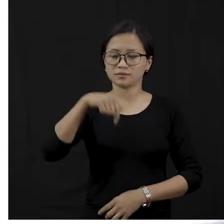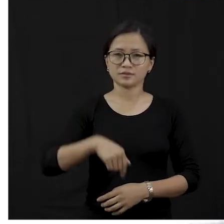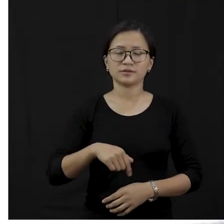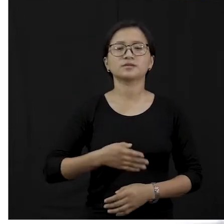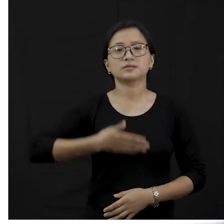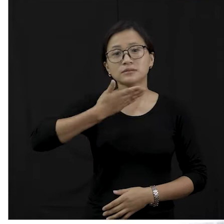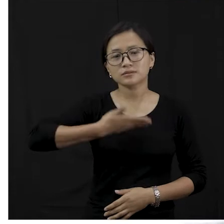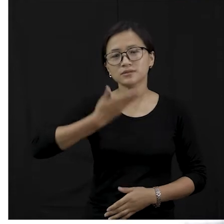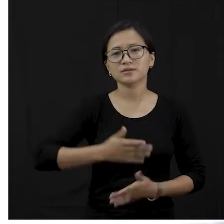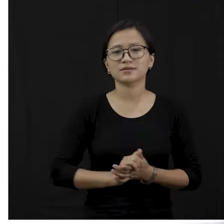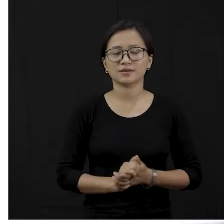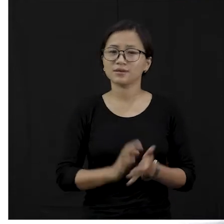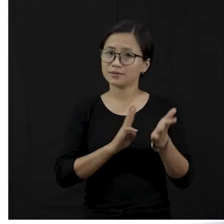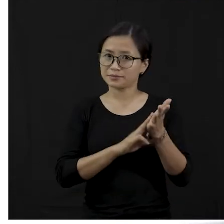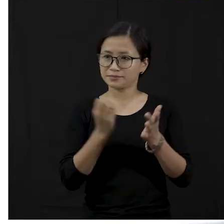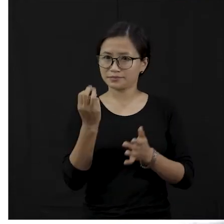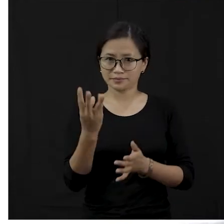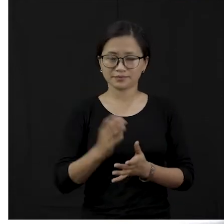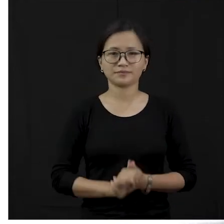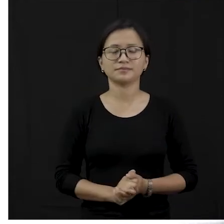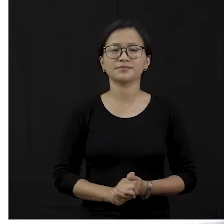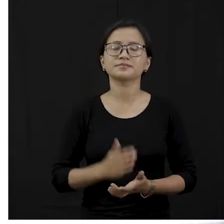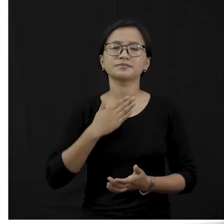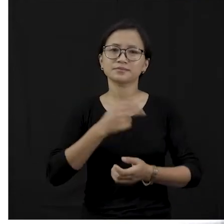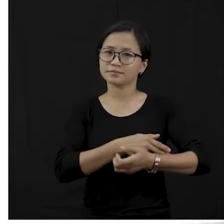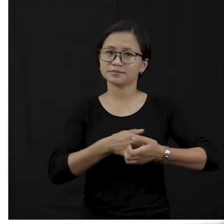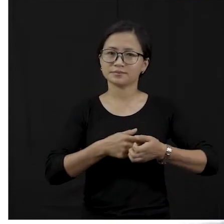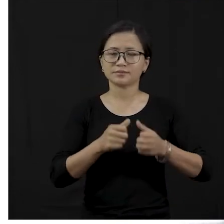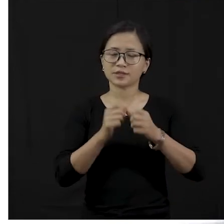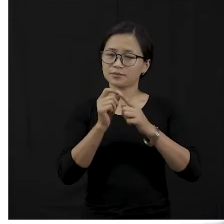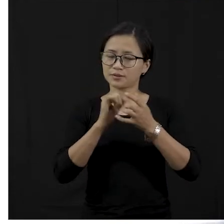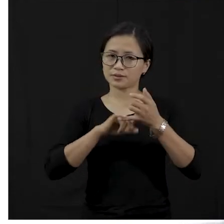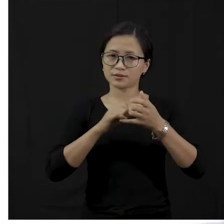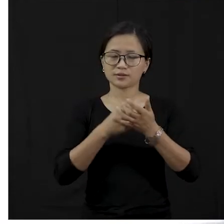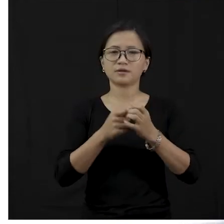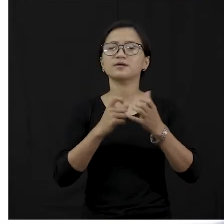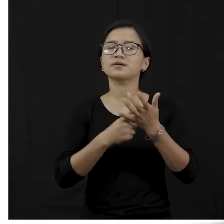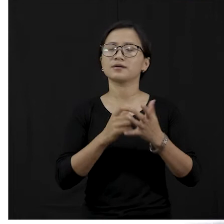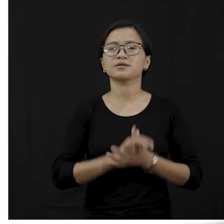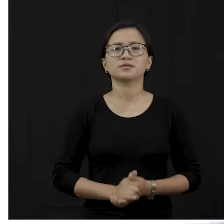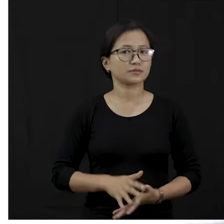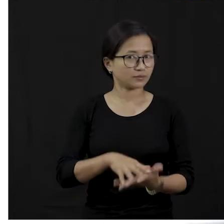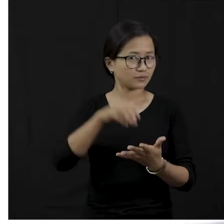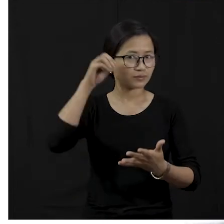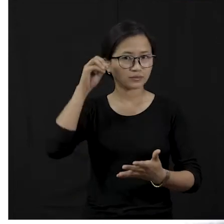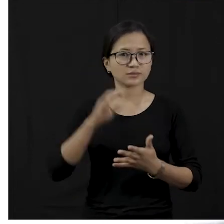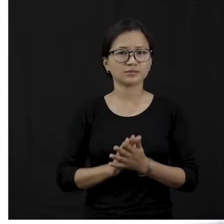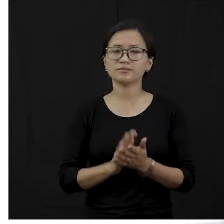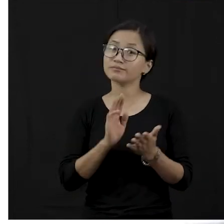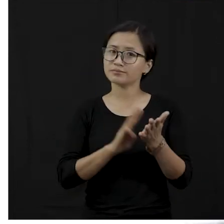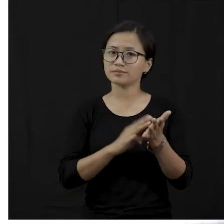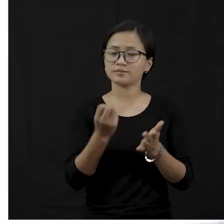here to teach you mathematics. My name is Apsara. Do you like to learn